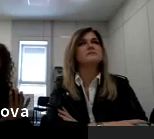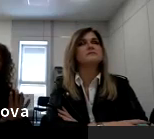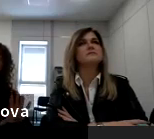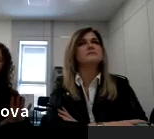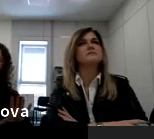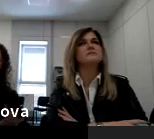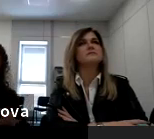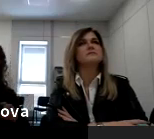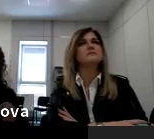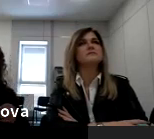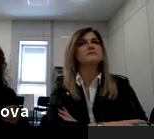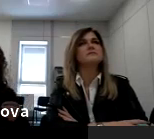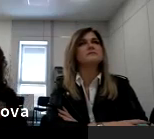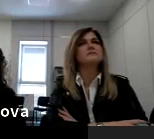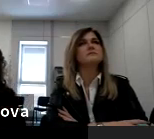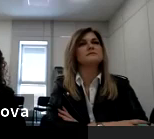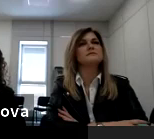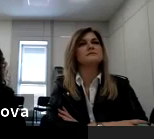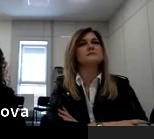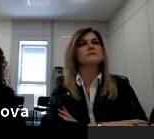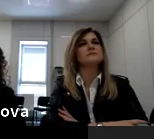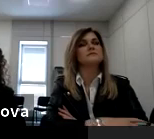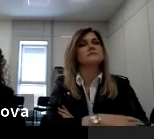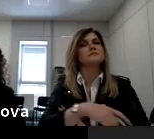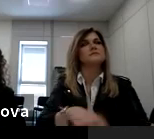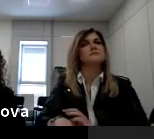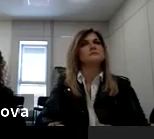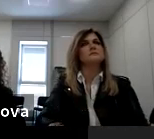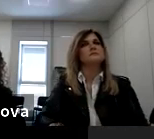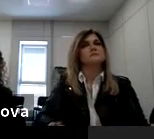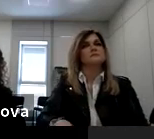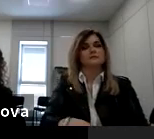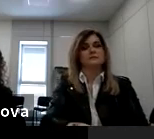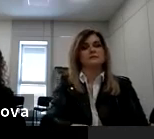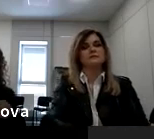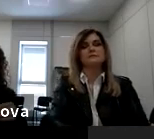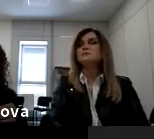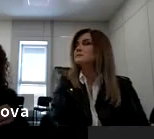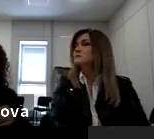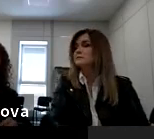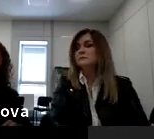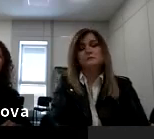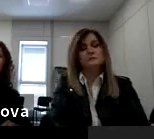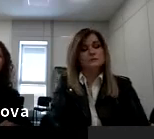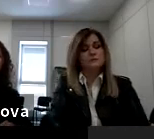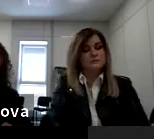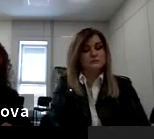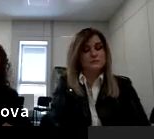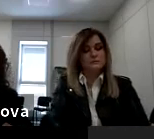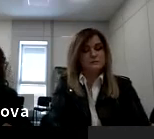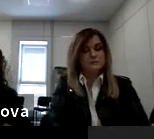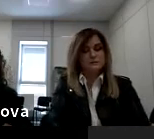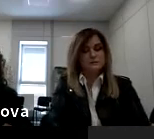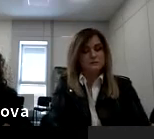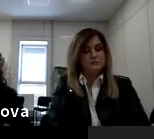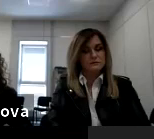architectural elements, because it can be connected in one line, so it is